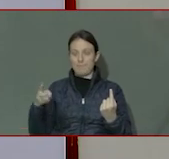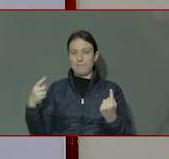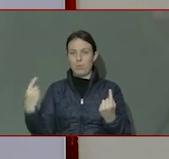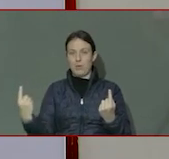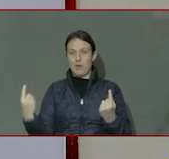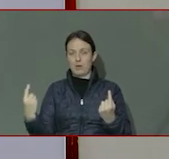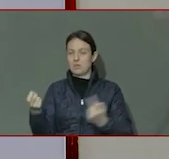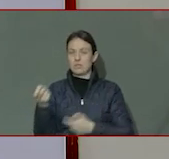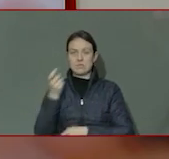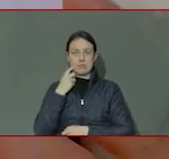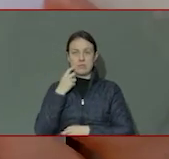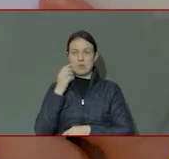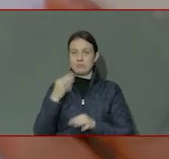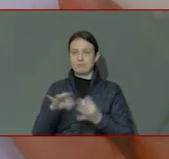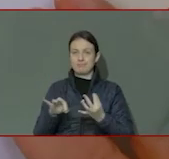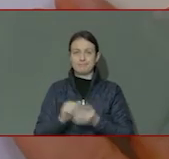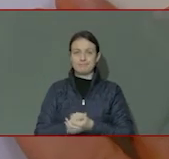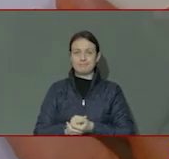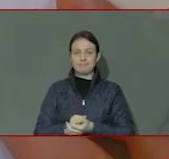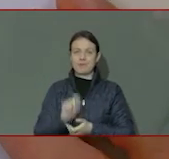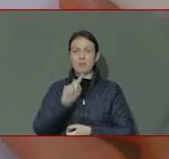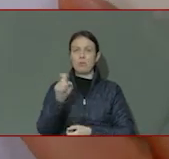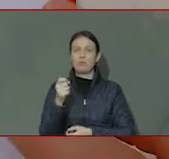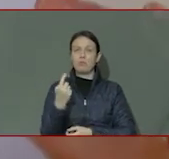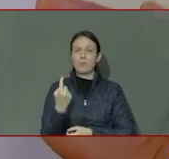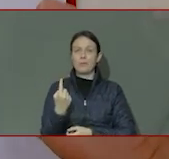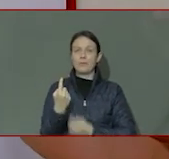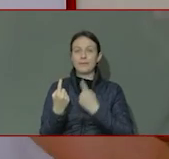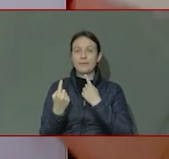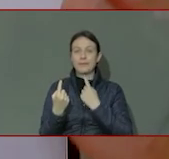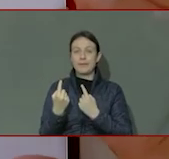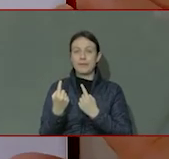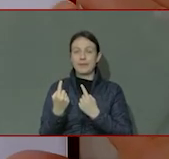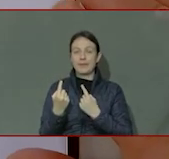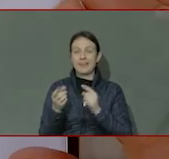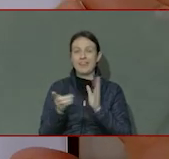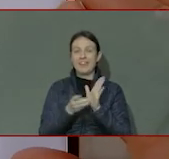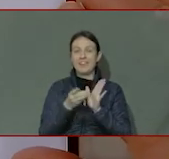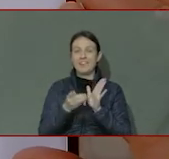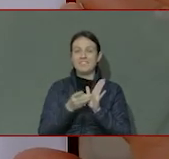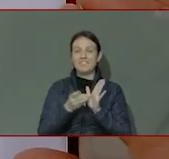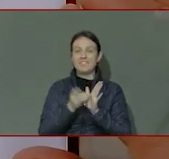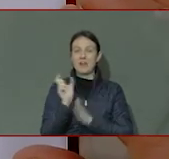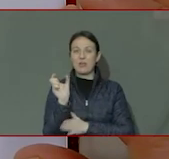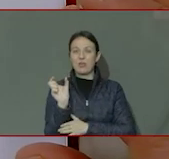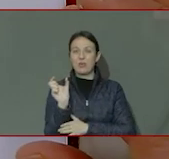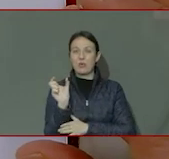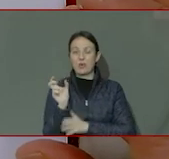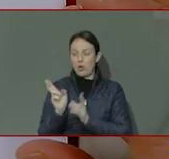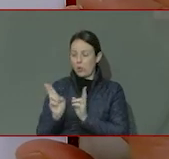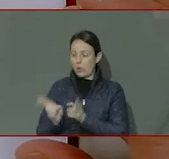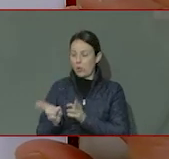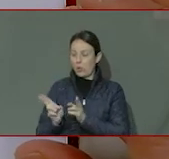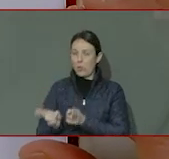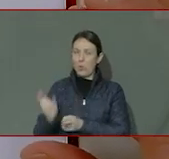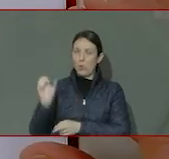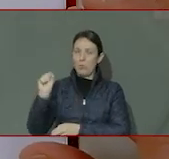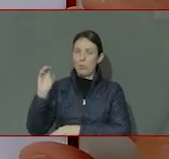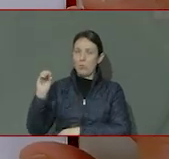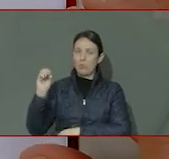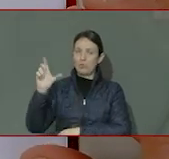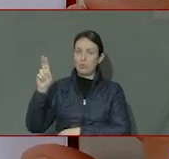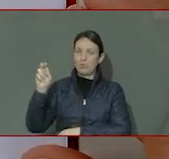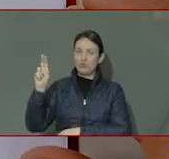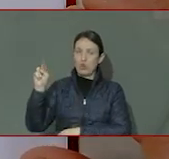very simple. Then the first question, define the term standard solution.